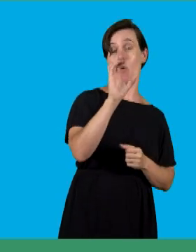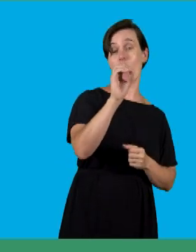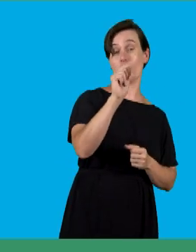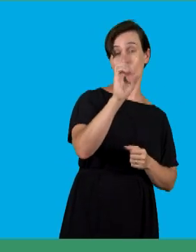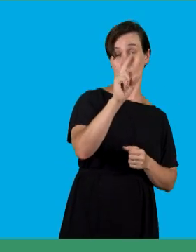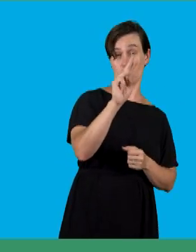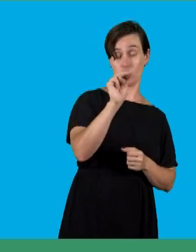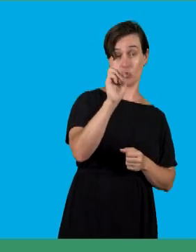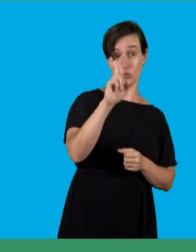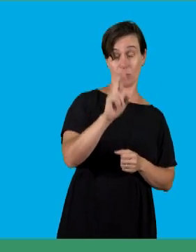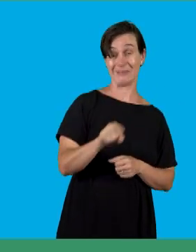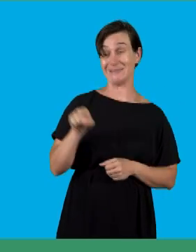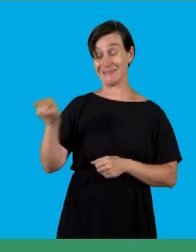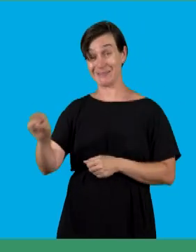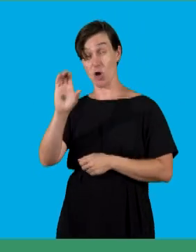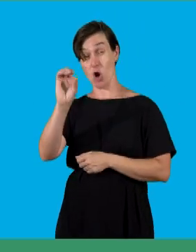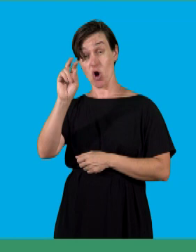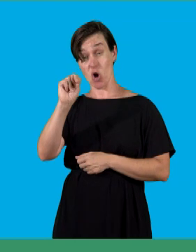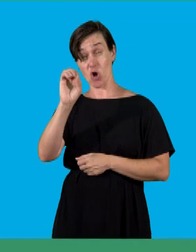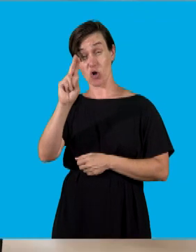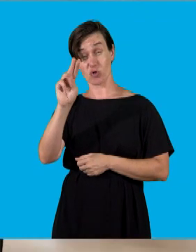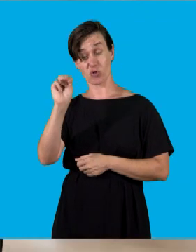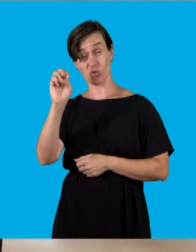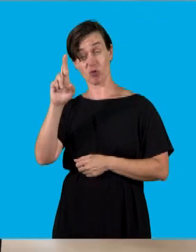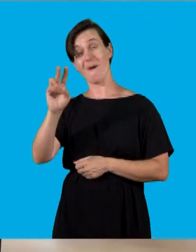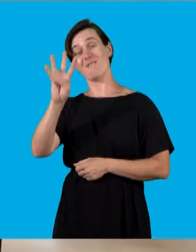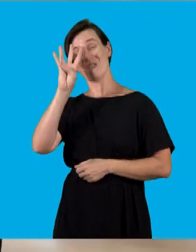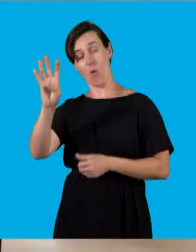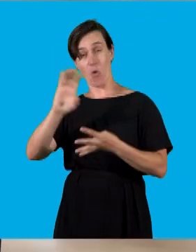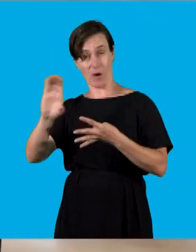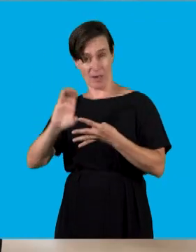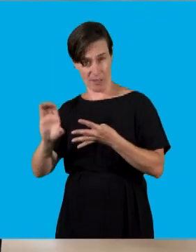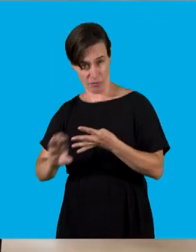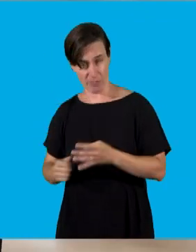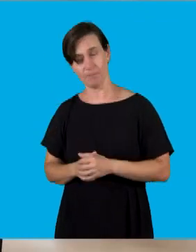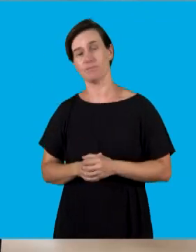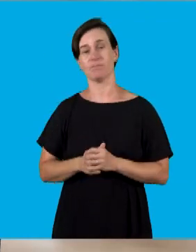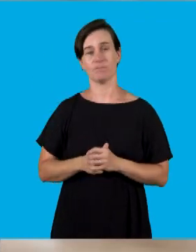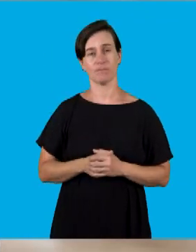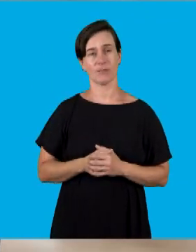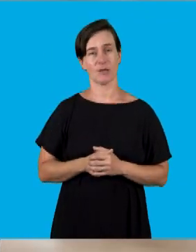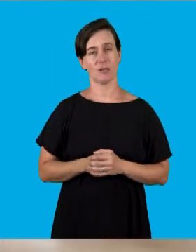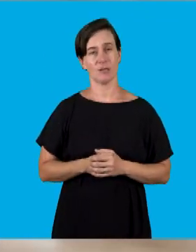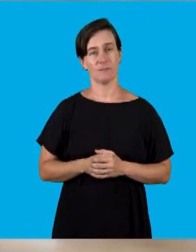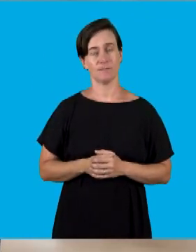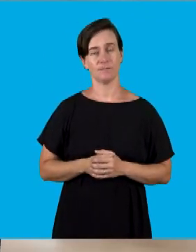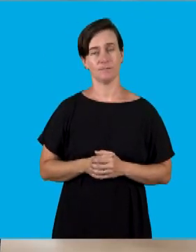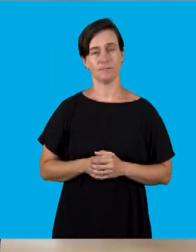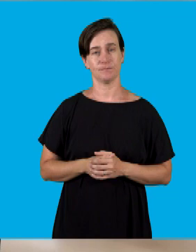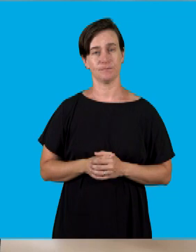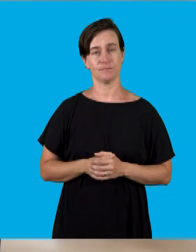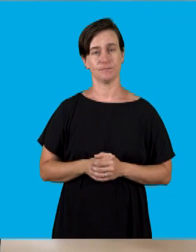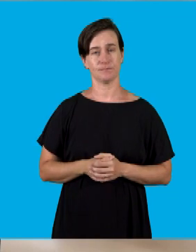4 categories of consumer goods. So bear this into consideration when you are looking at these